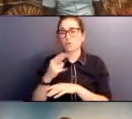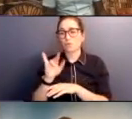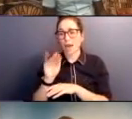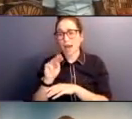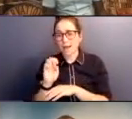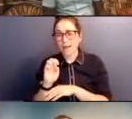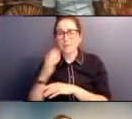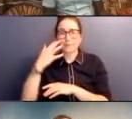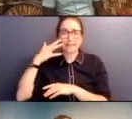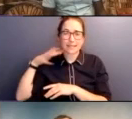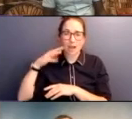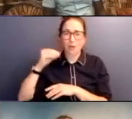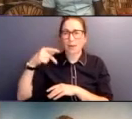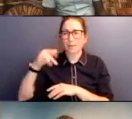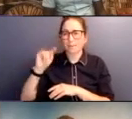and pitch.